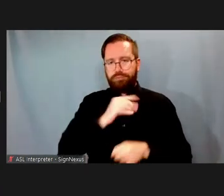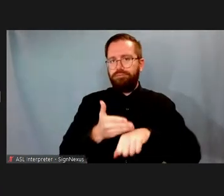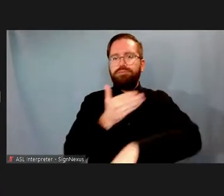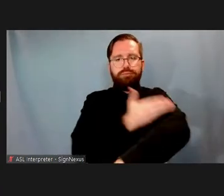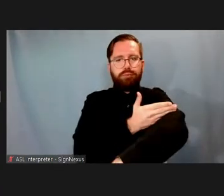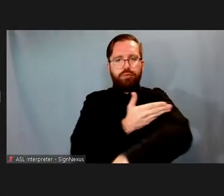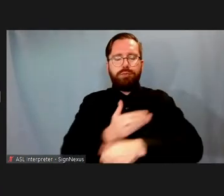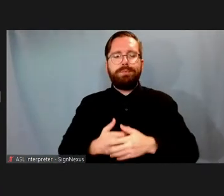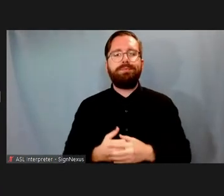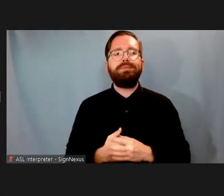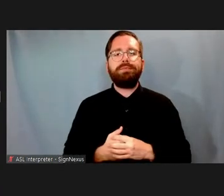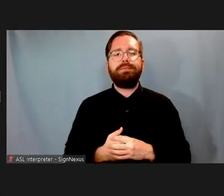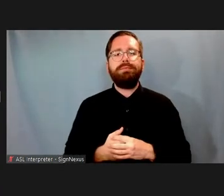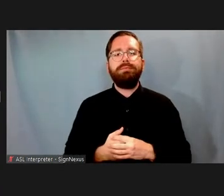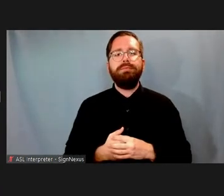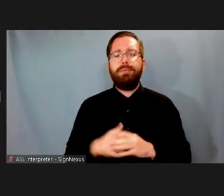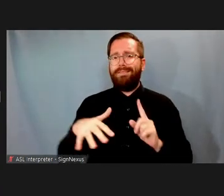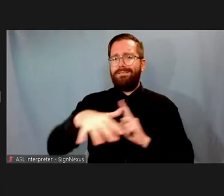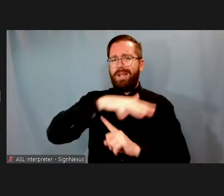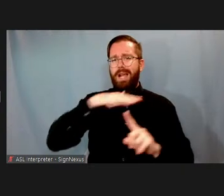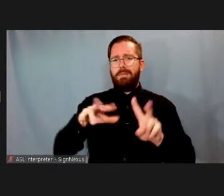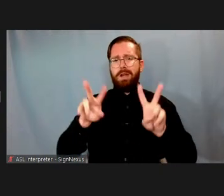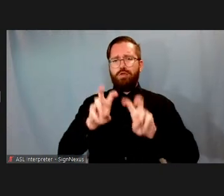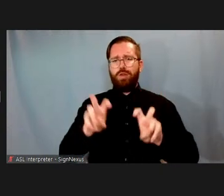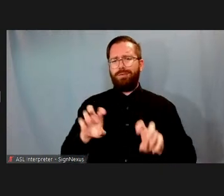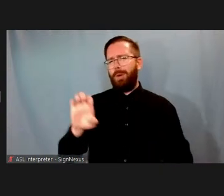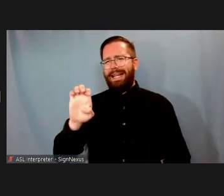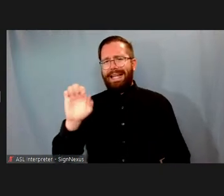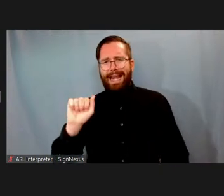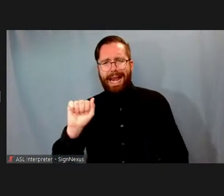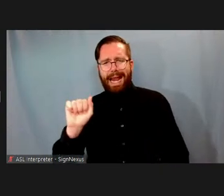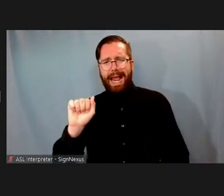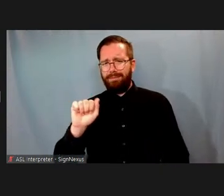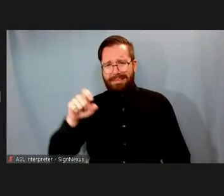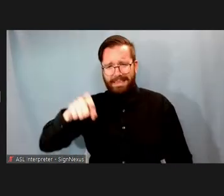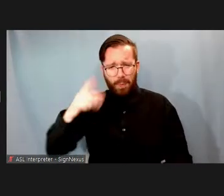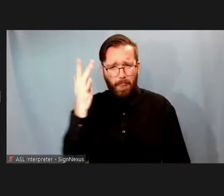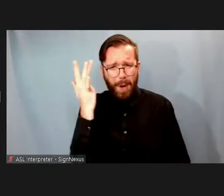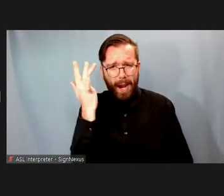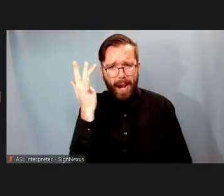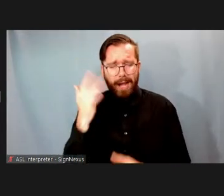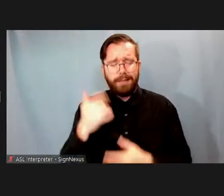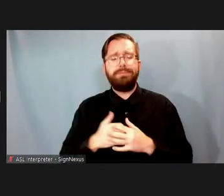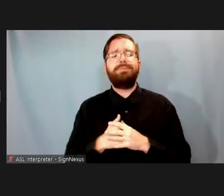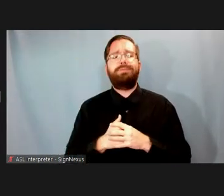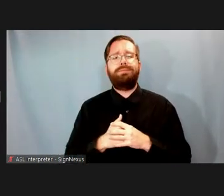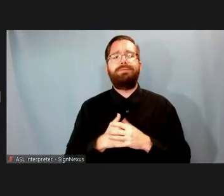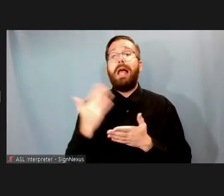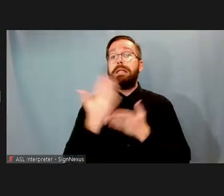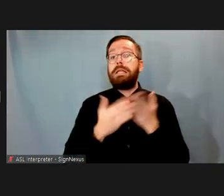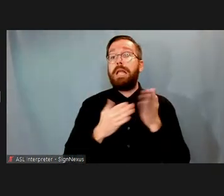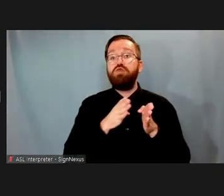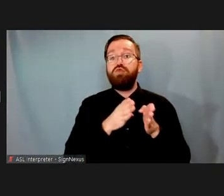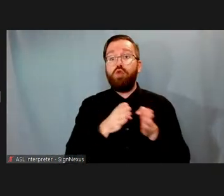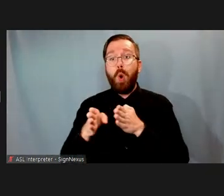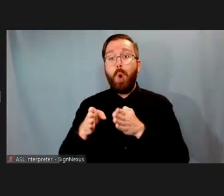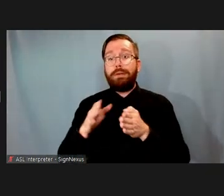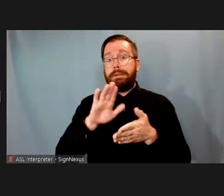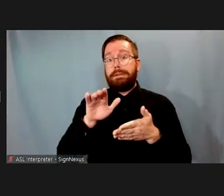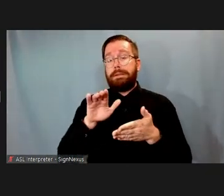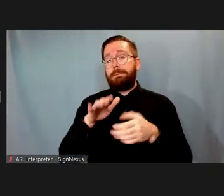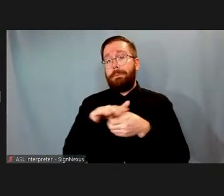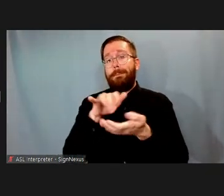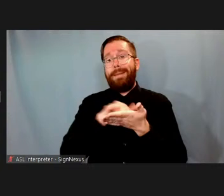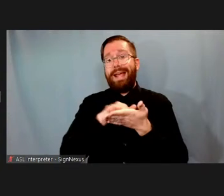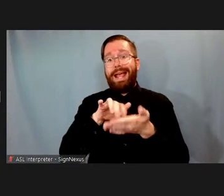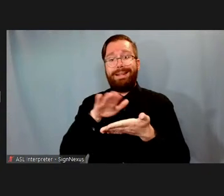so why is an environmental assessment or ea needed for this project while some roadways in the manhattan central business district have received